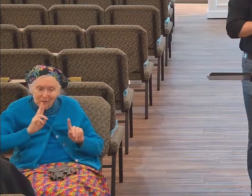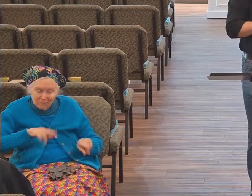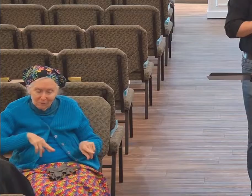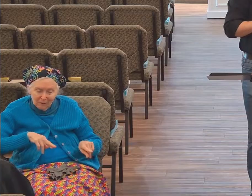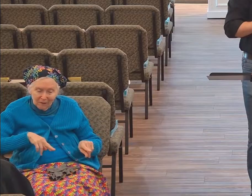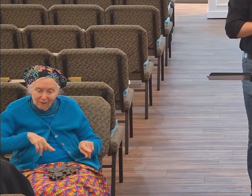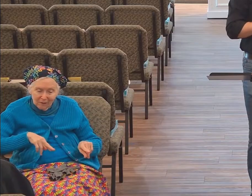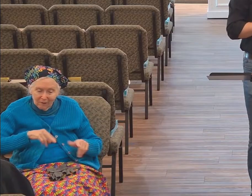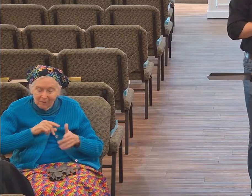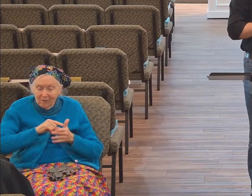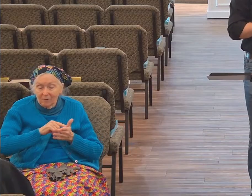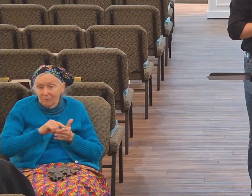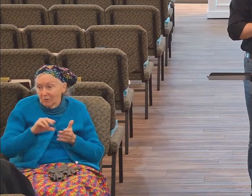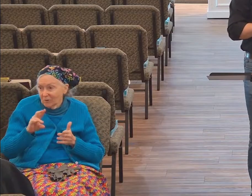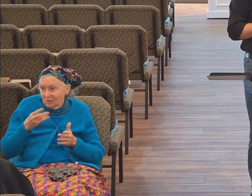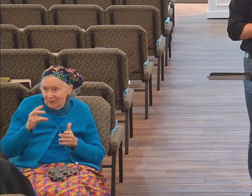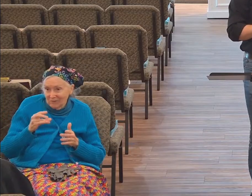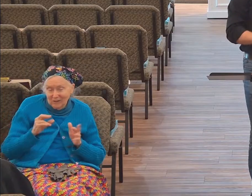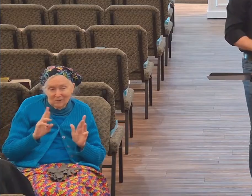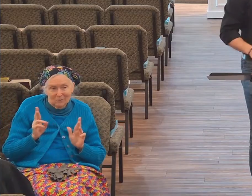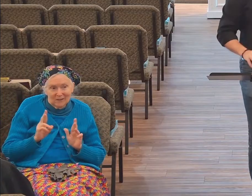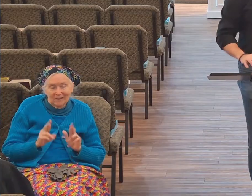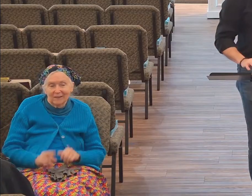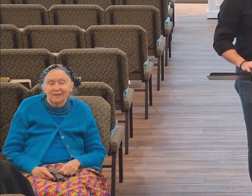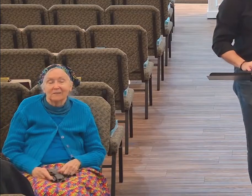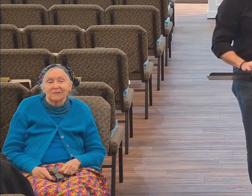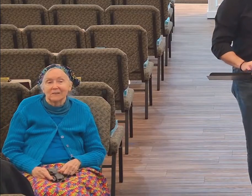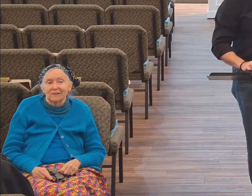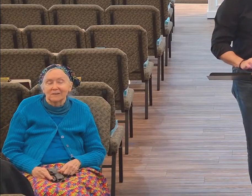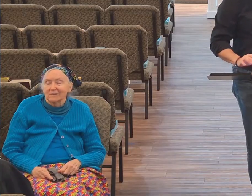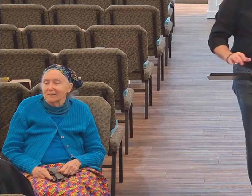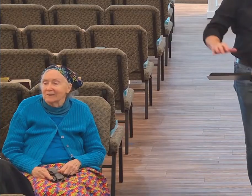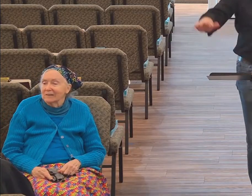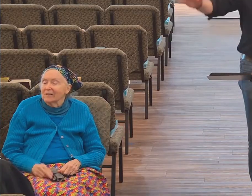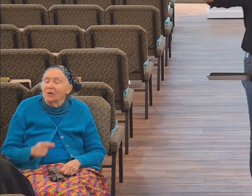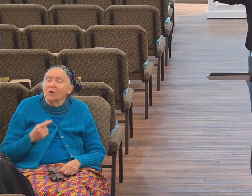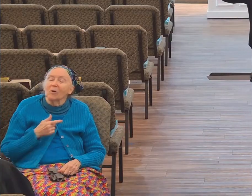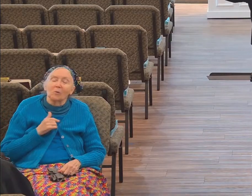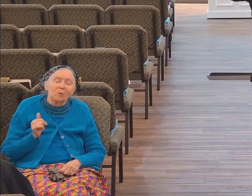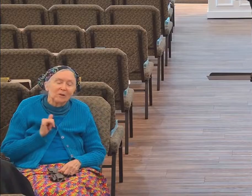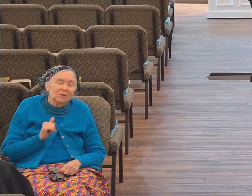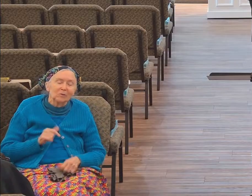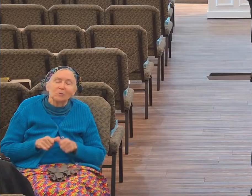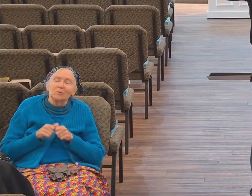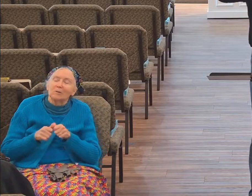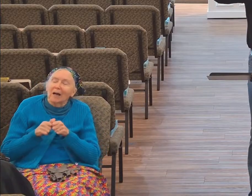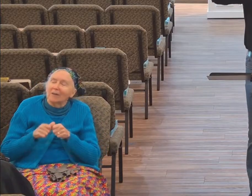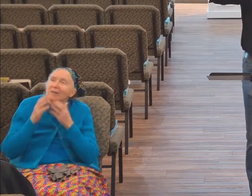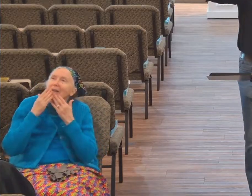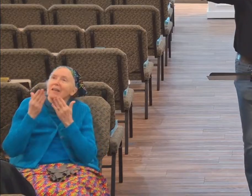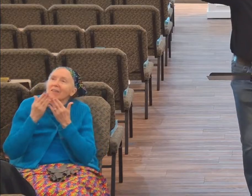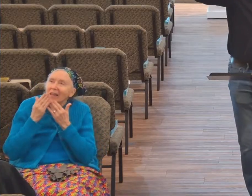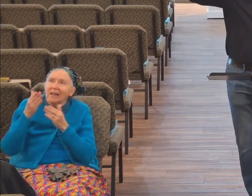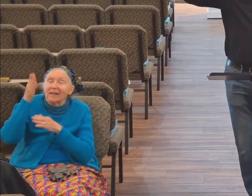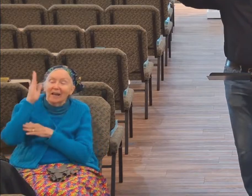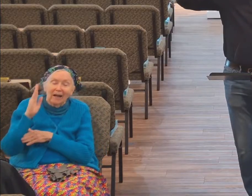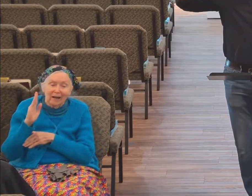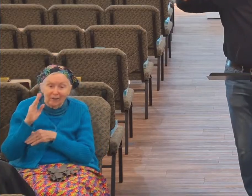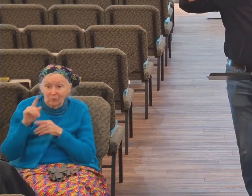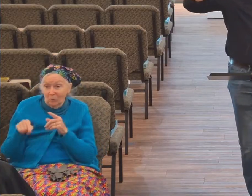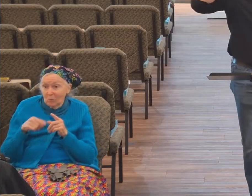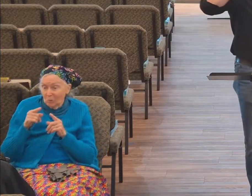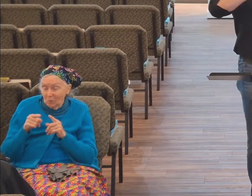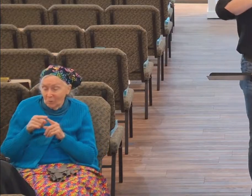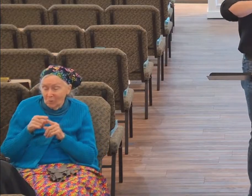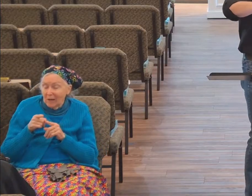Verse 13. You ready? Man, we got 3 minutes. And so we too constantly thank God that when you received, here's that prayer. It's